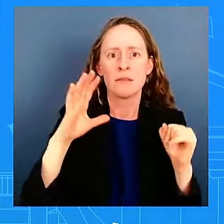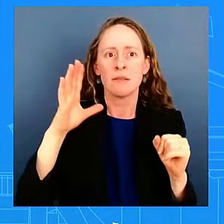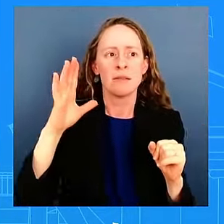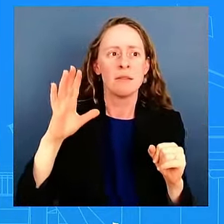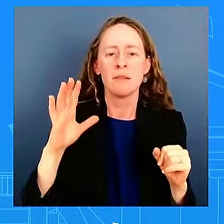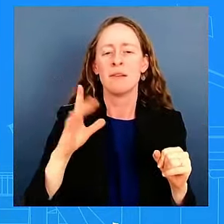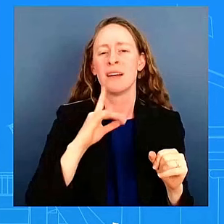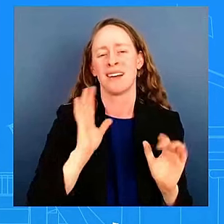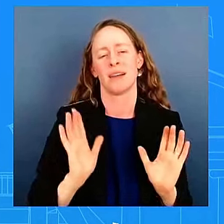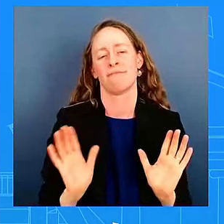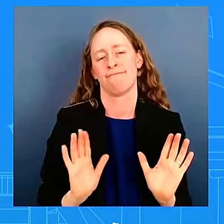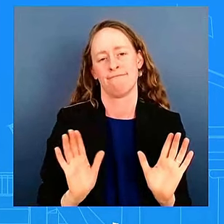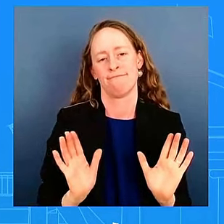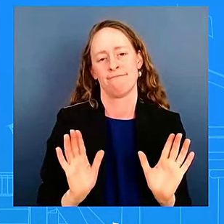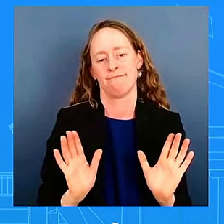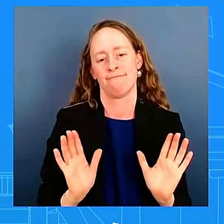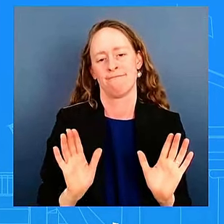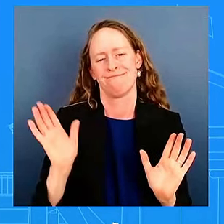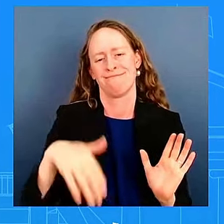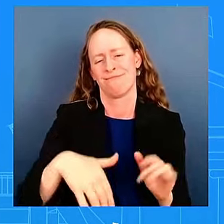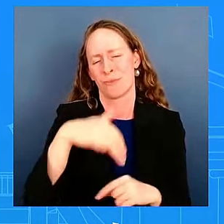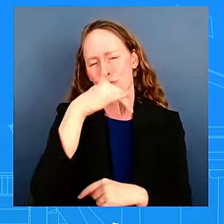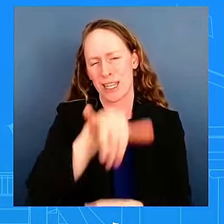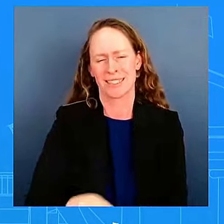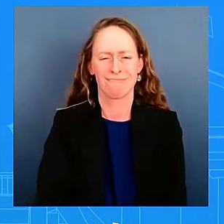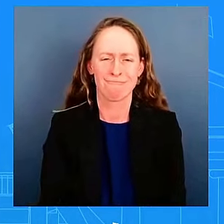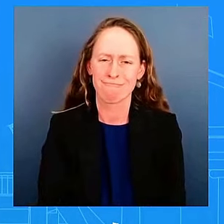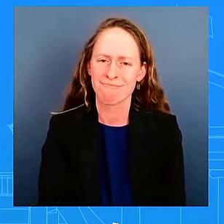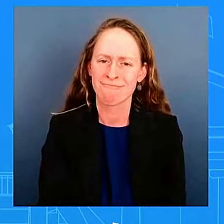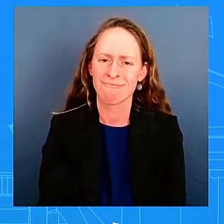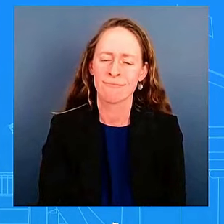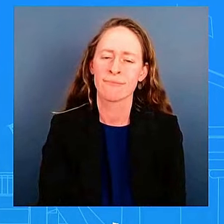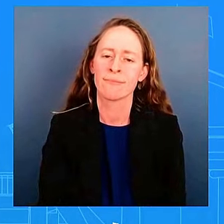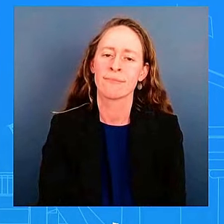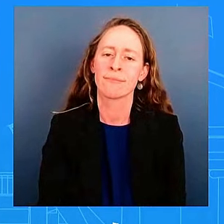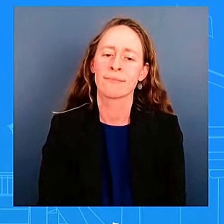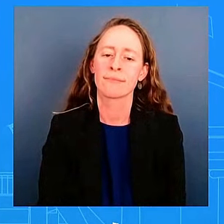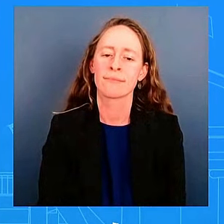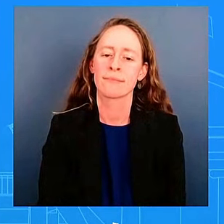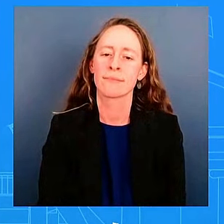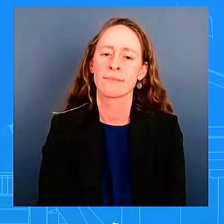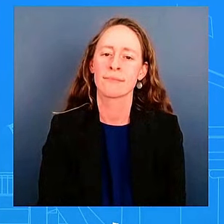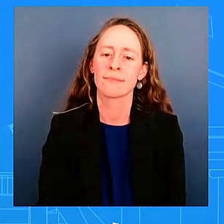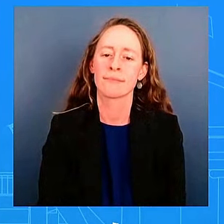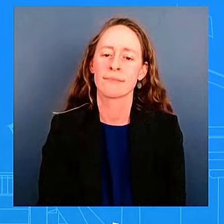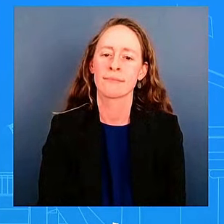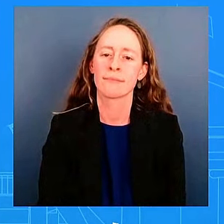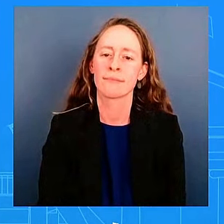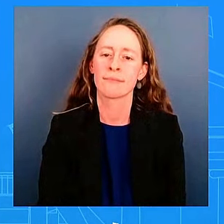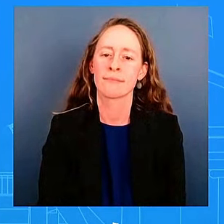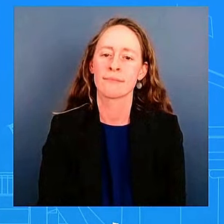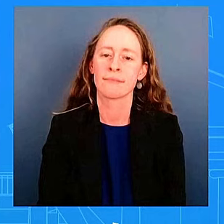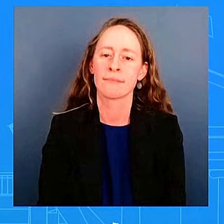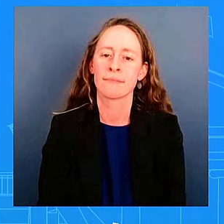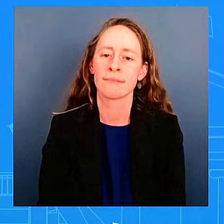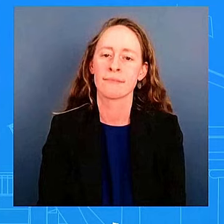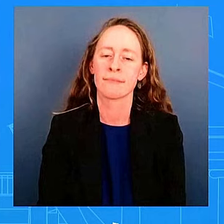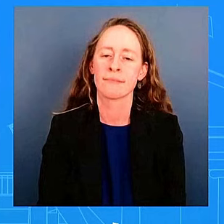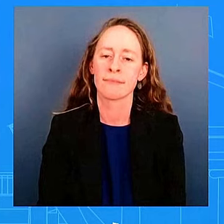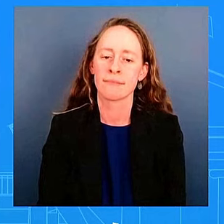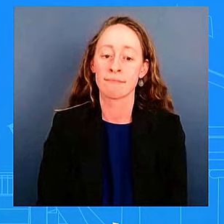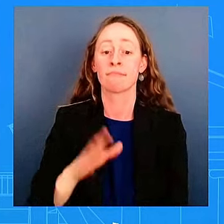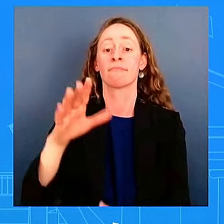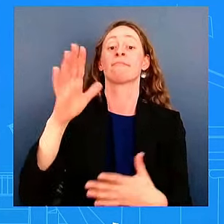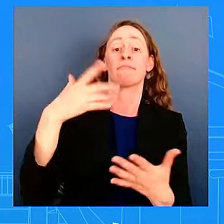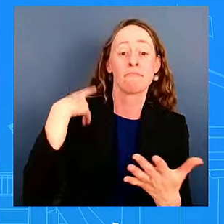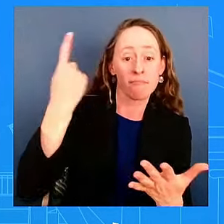Look, the president has been obviously a strong advocate on gun control. He has been